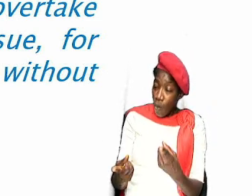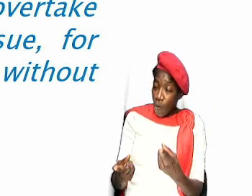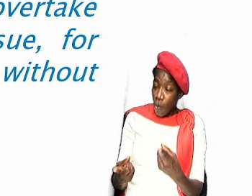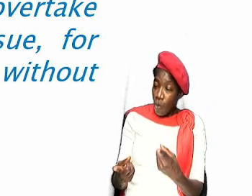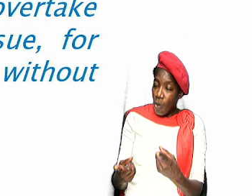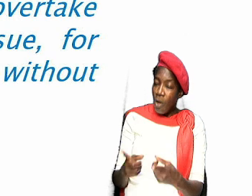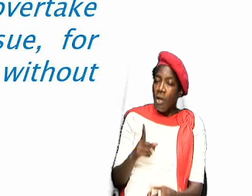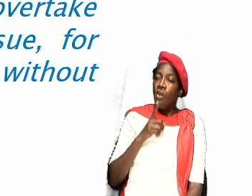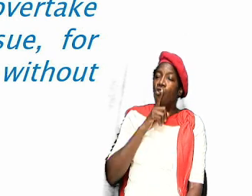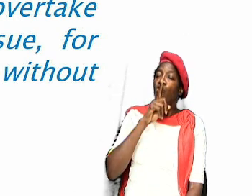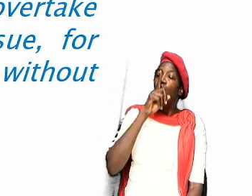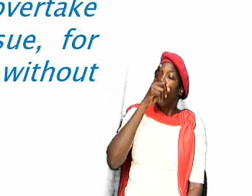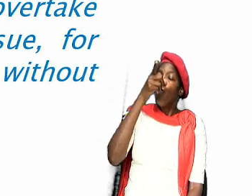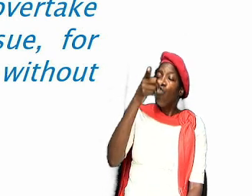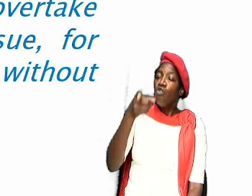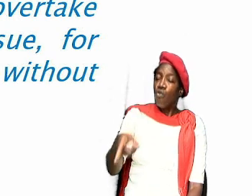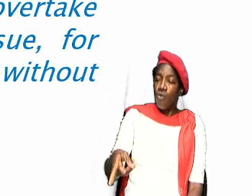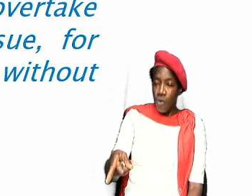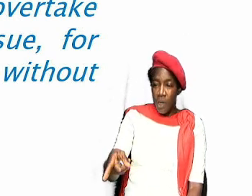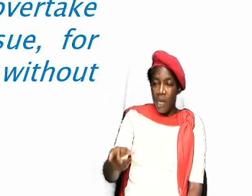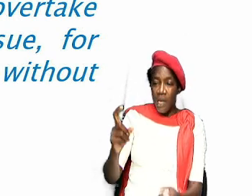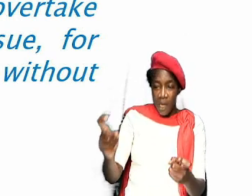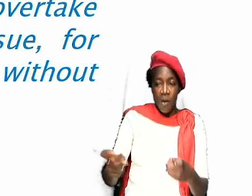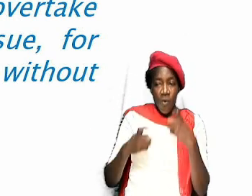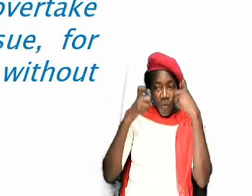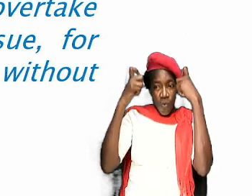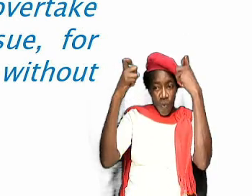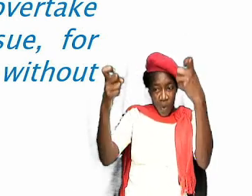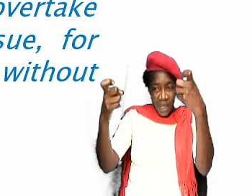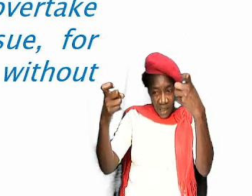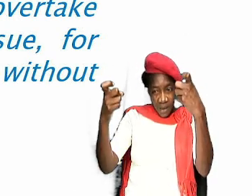shall surely overtake them.